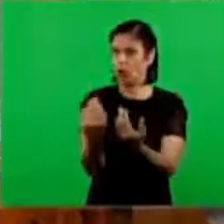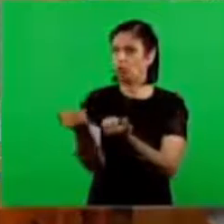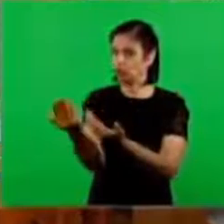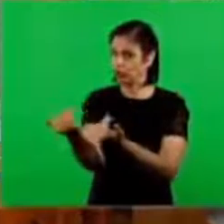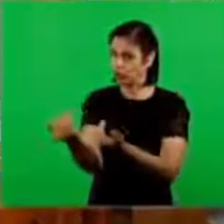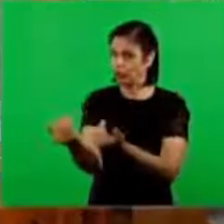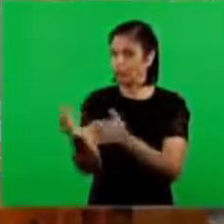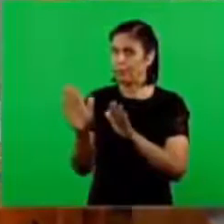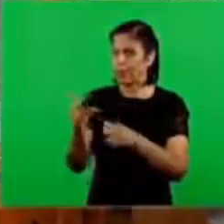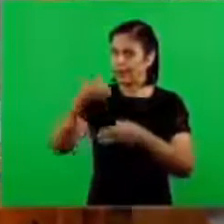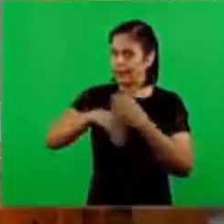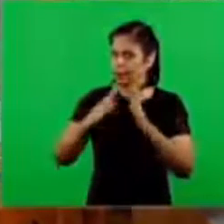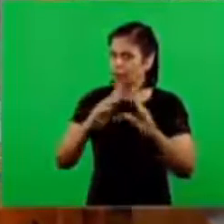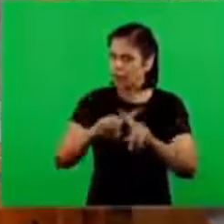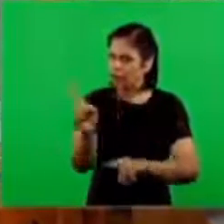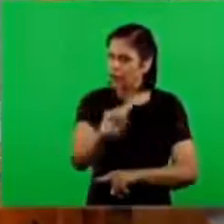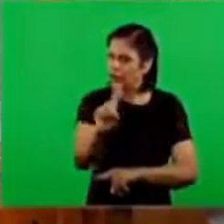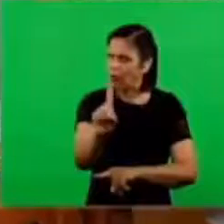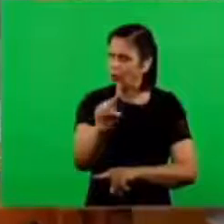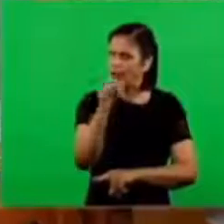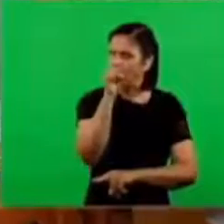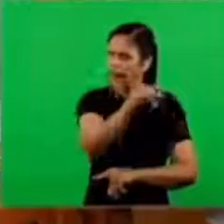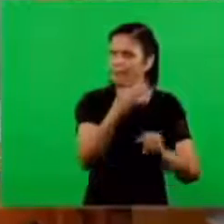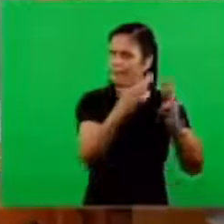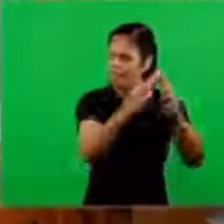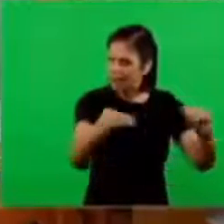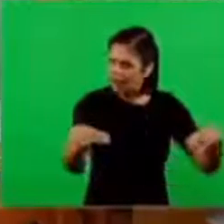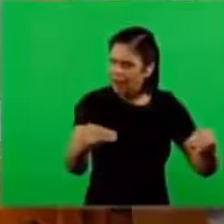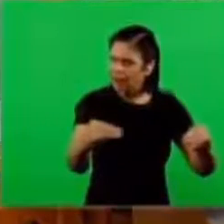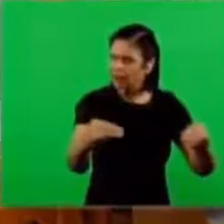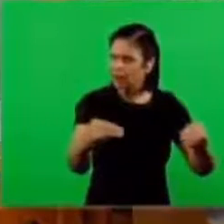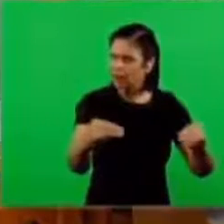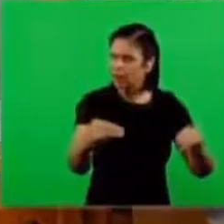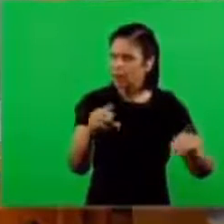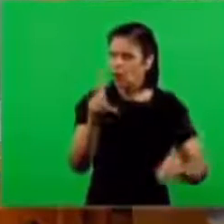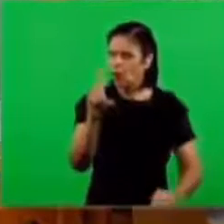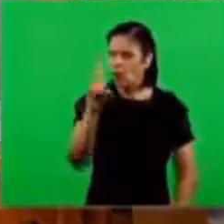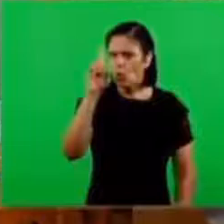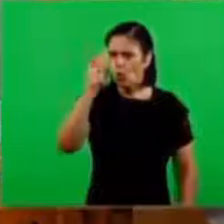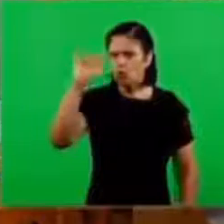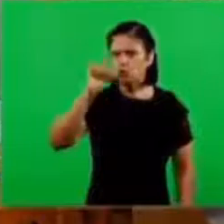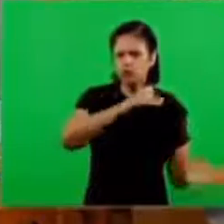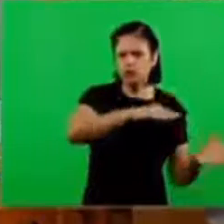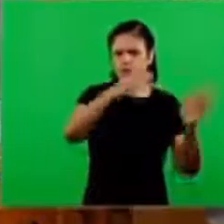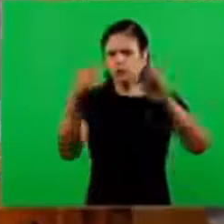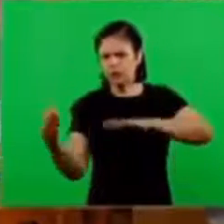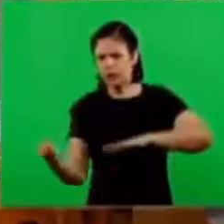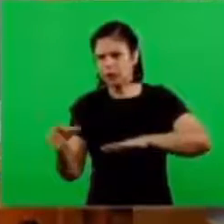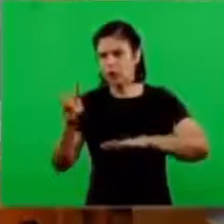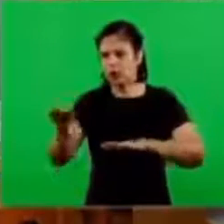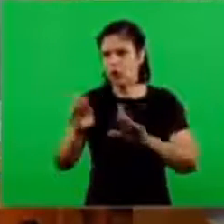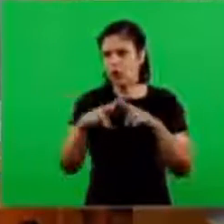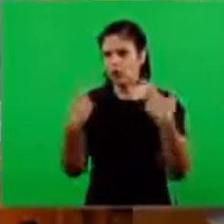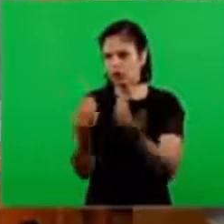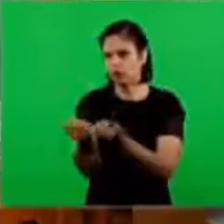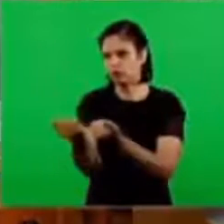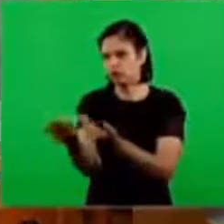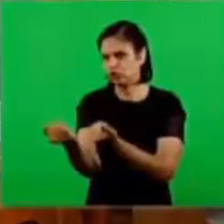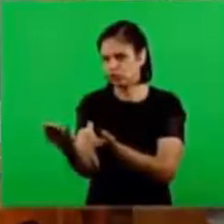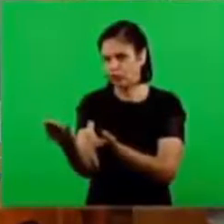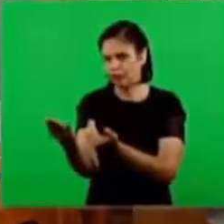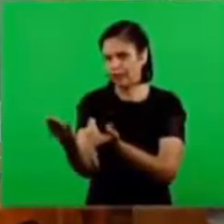it's going to be on the Manaus. I want to make it very clear, it's not going to be in the church. It's going to be one day with the